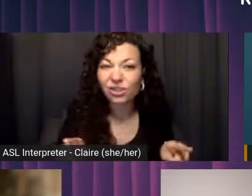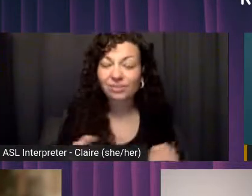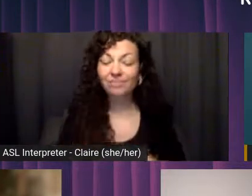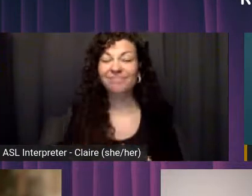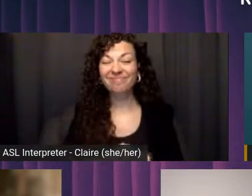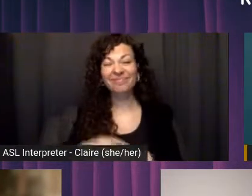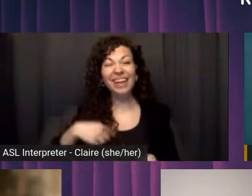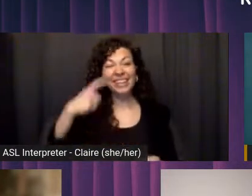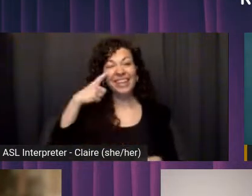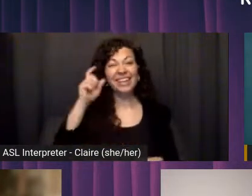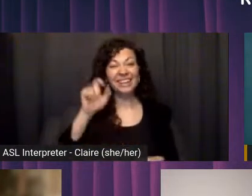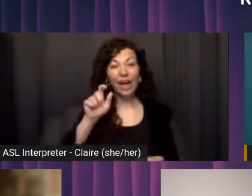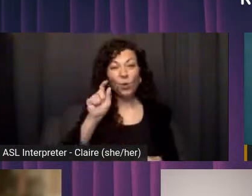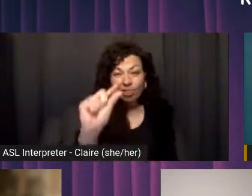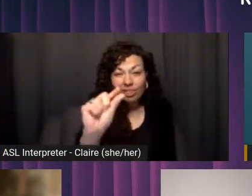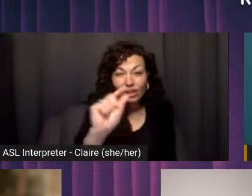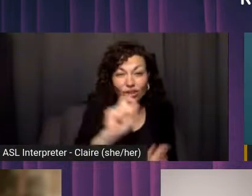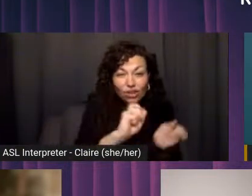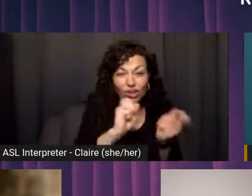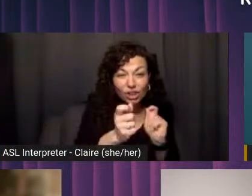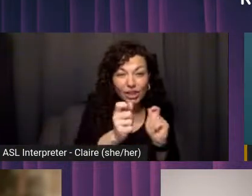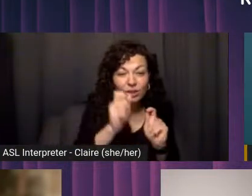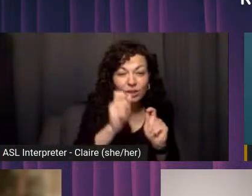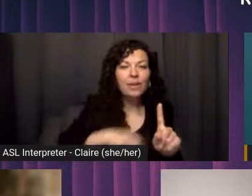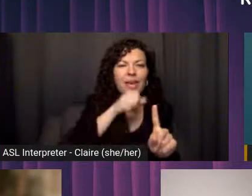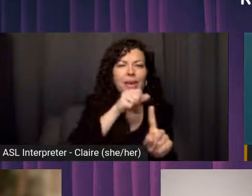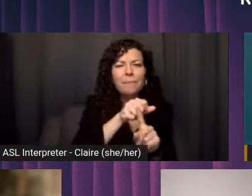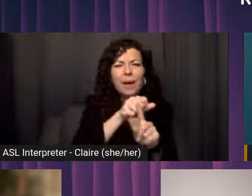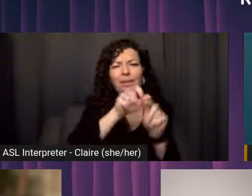I like, there's part of me that wants to,